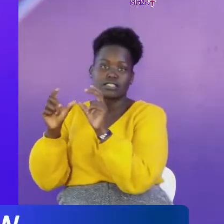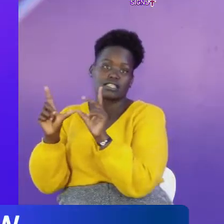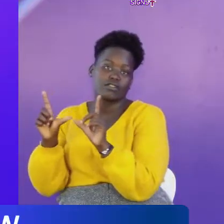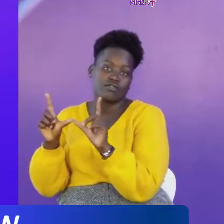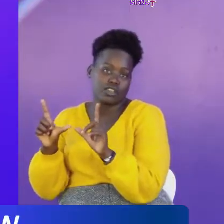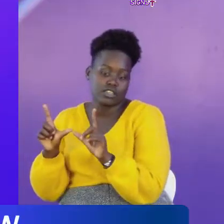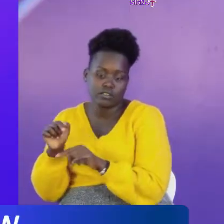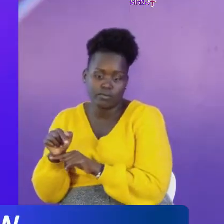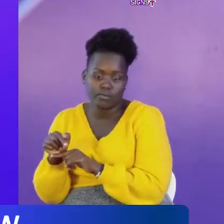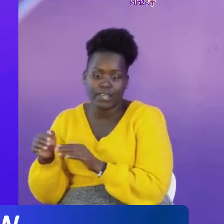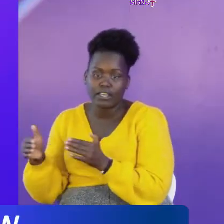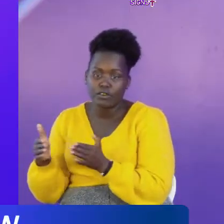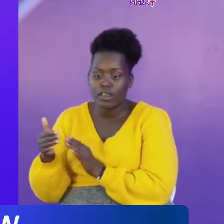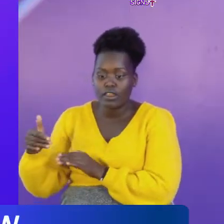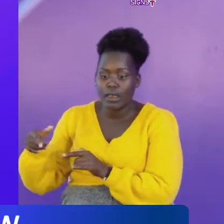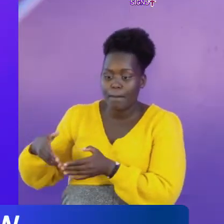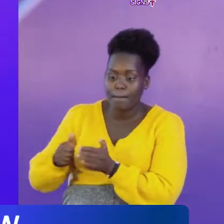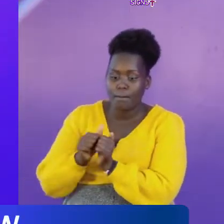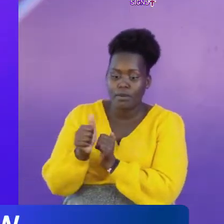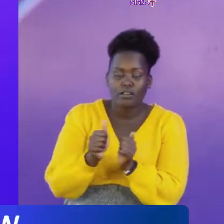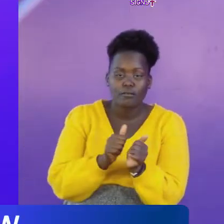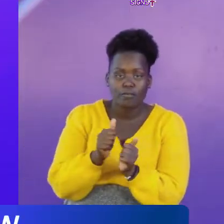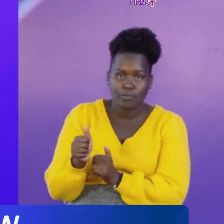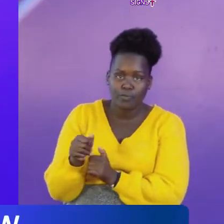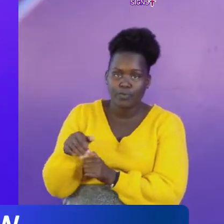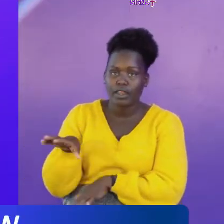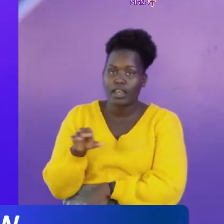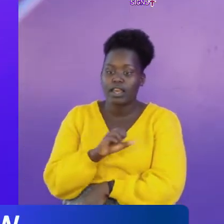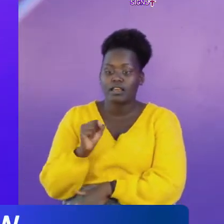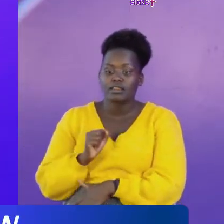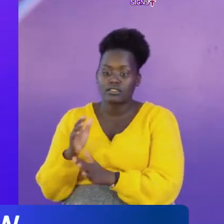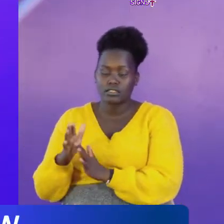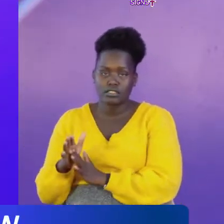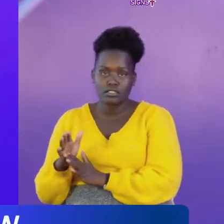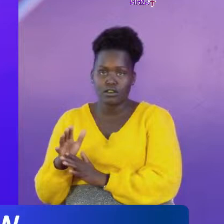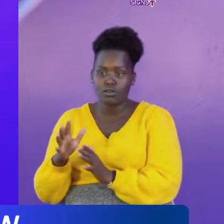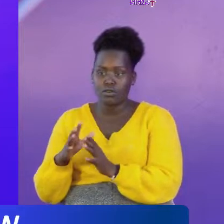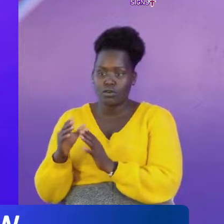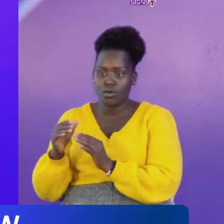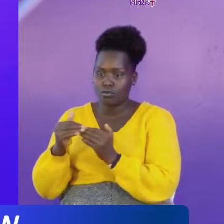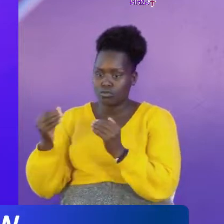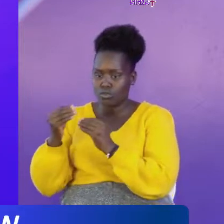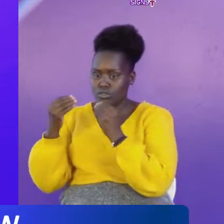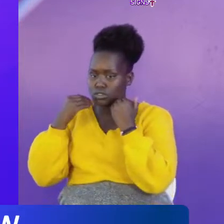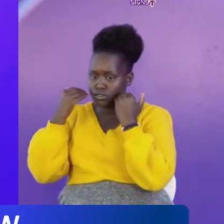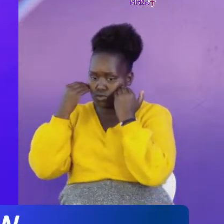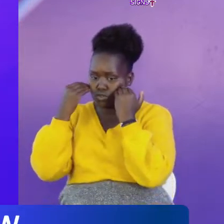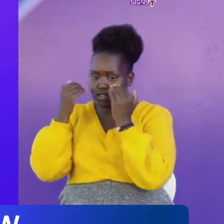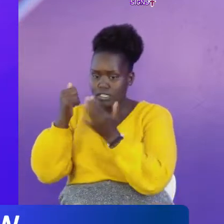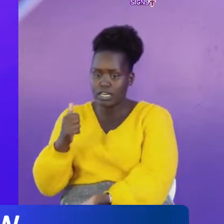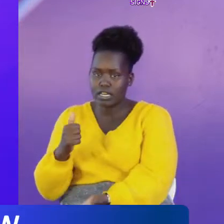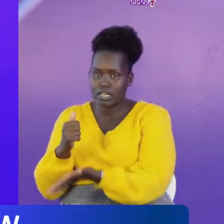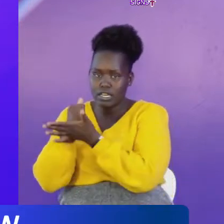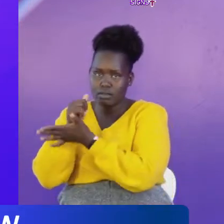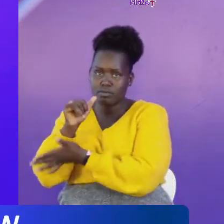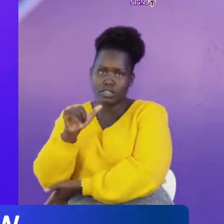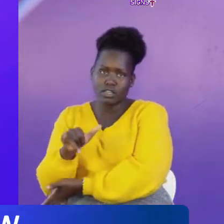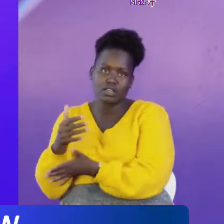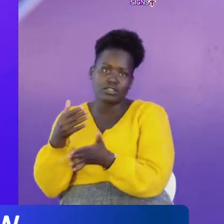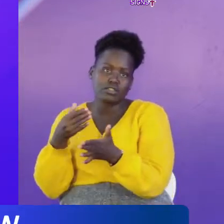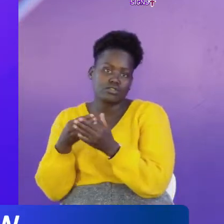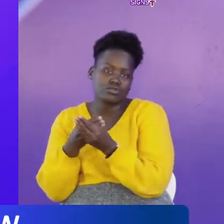mali zinapita-pita. So Omtata goes to court and helps in those immediate